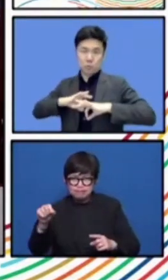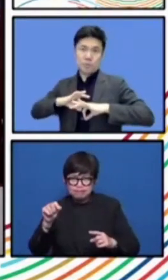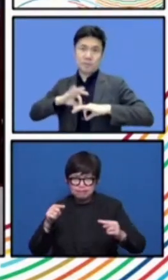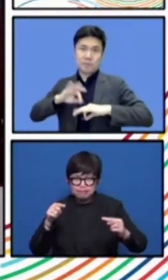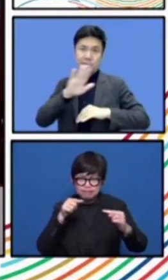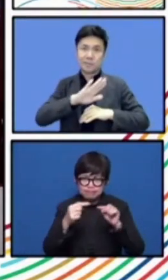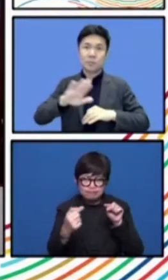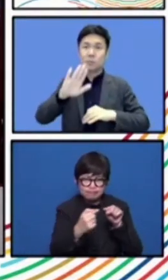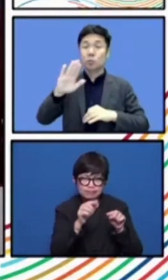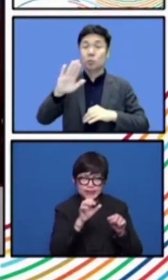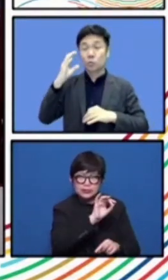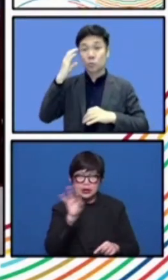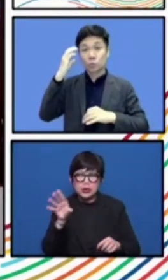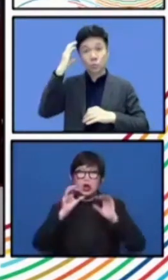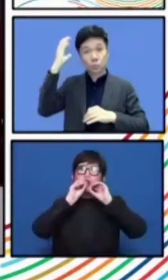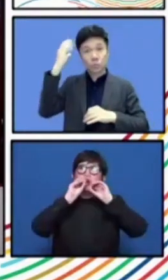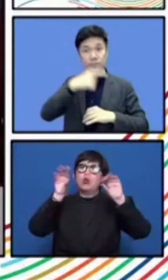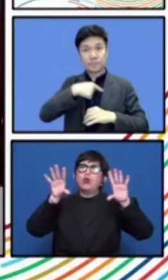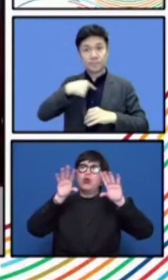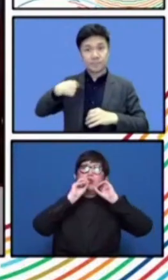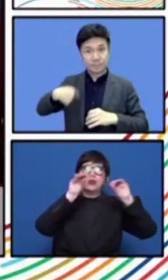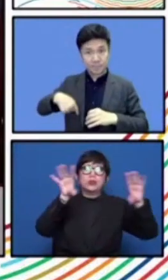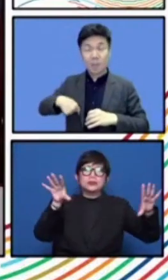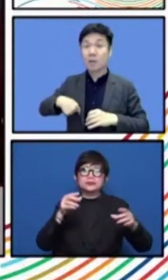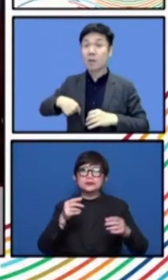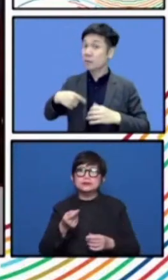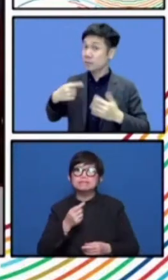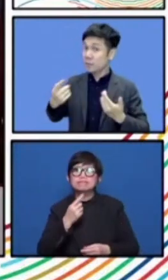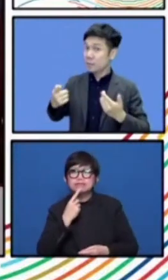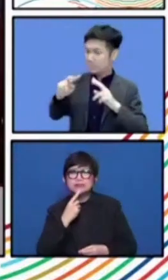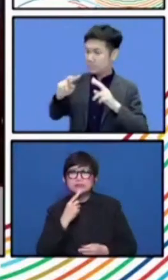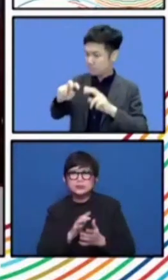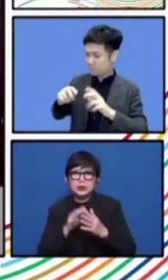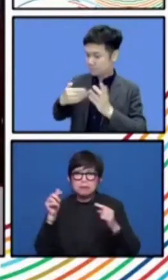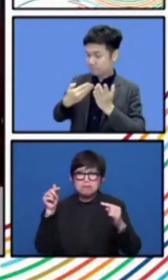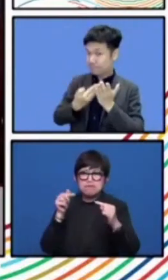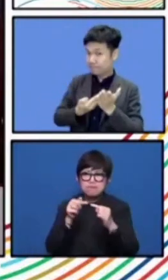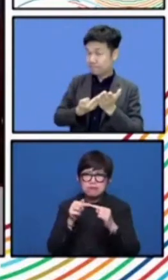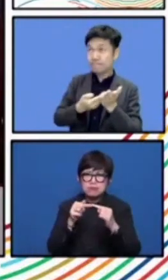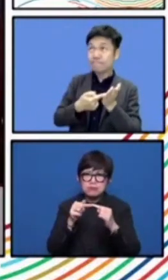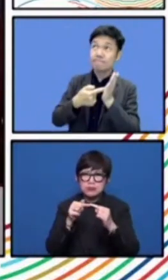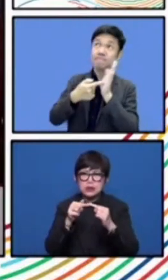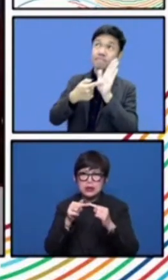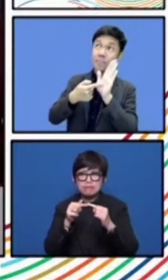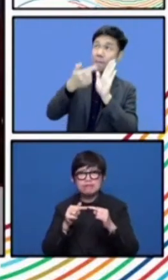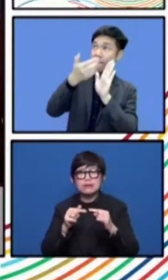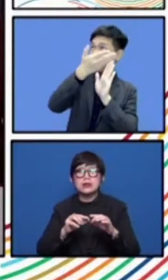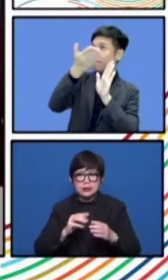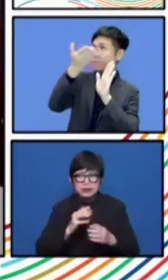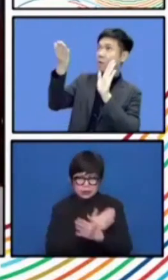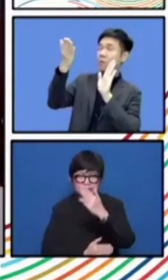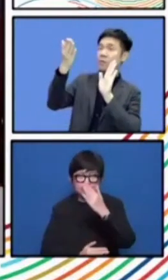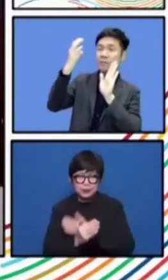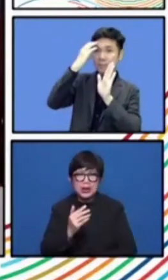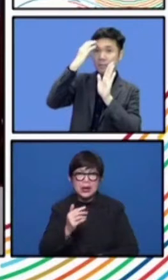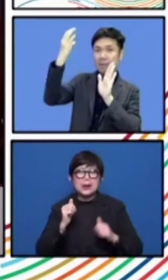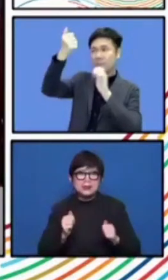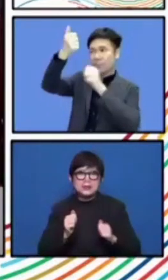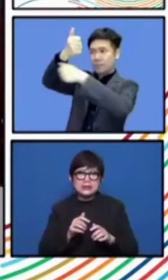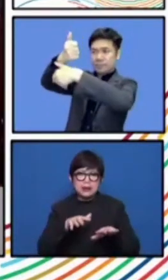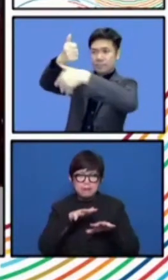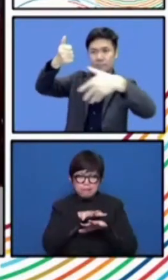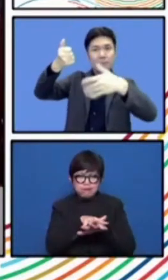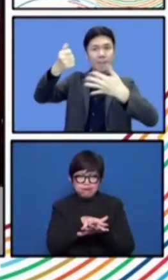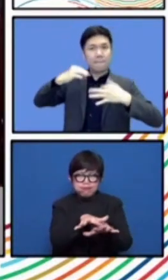promote disability related Affairs to be integrated into the overall National development